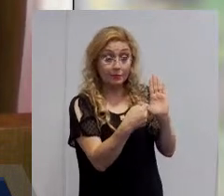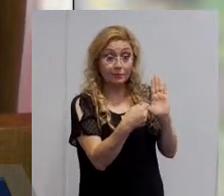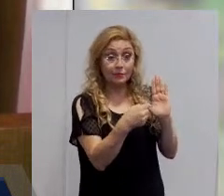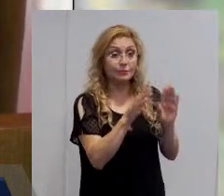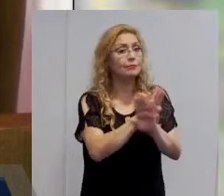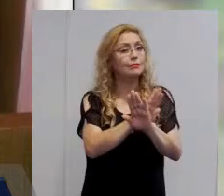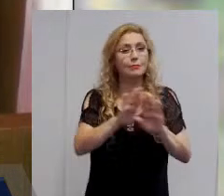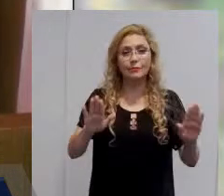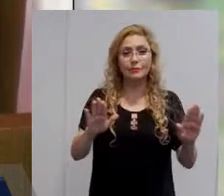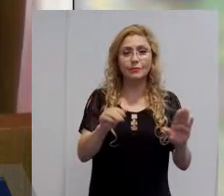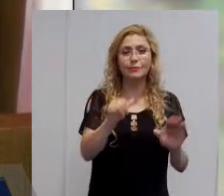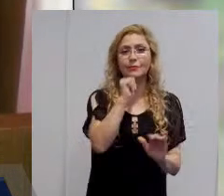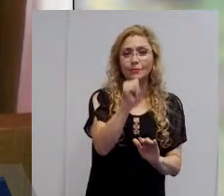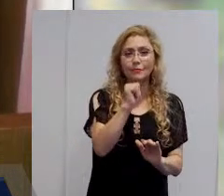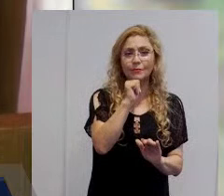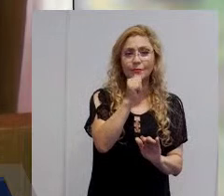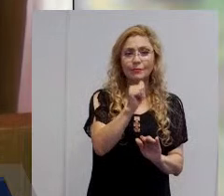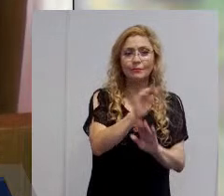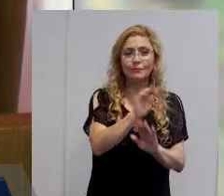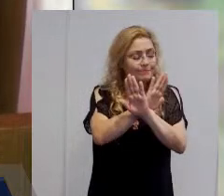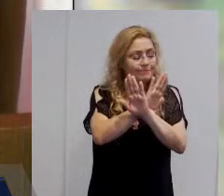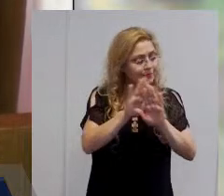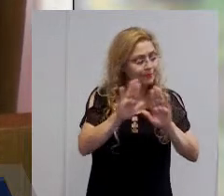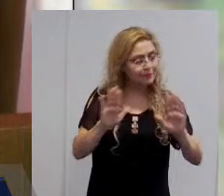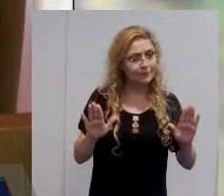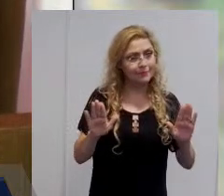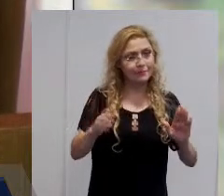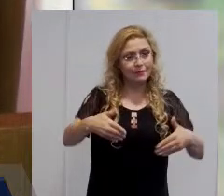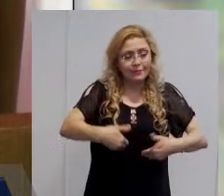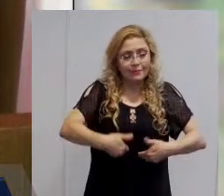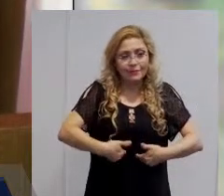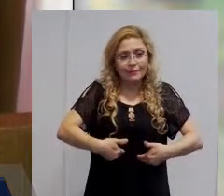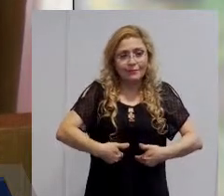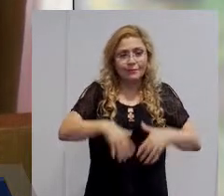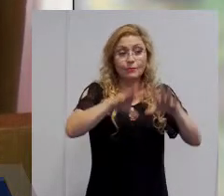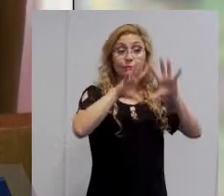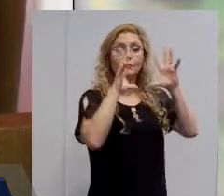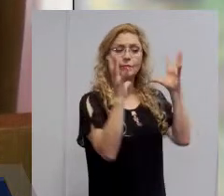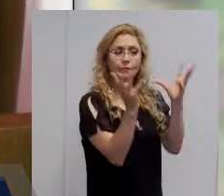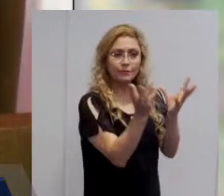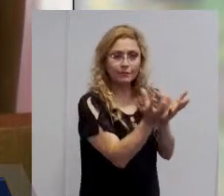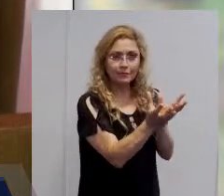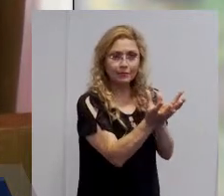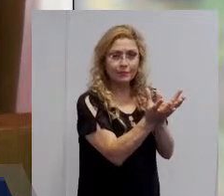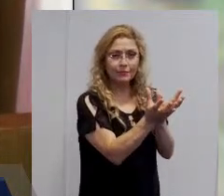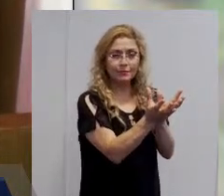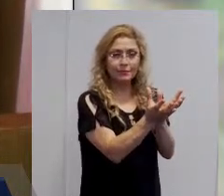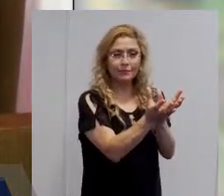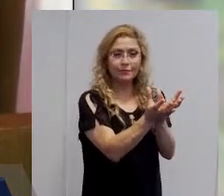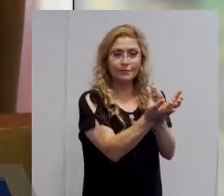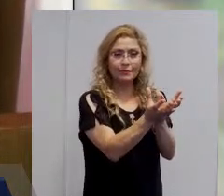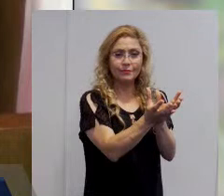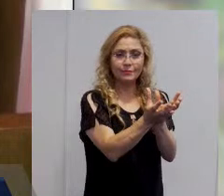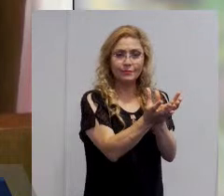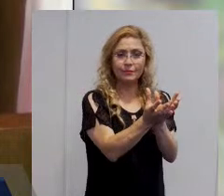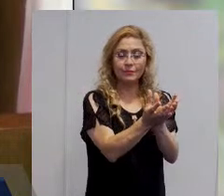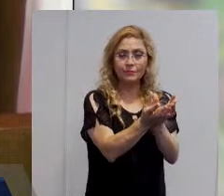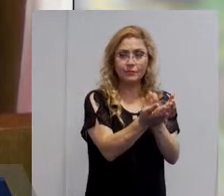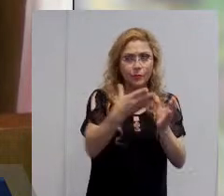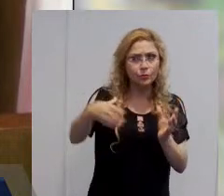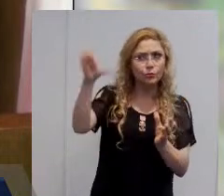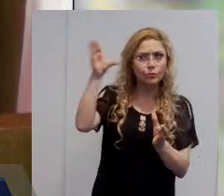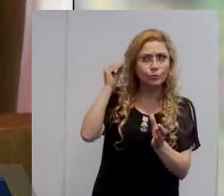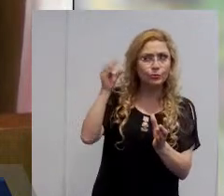which include eradicating poverty and eradicating hunger around the